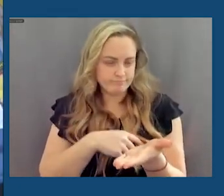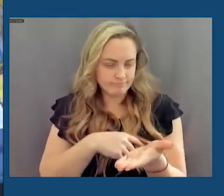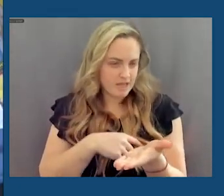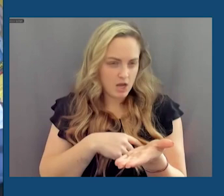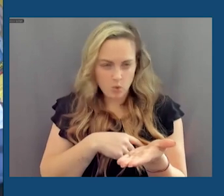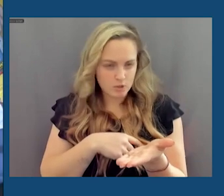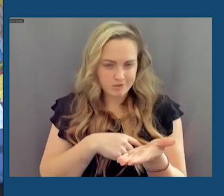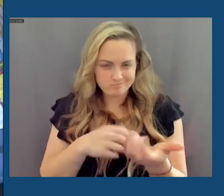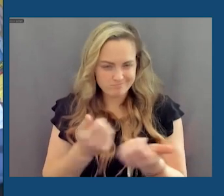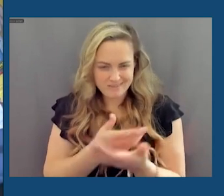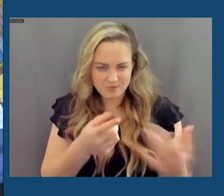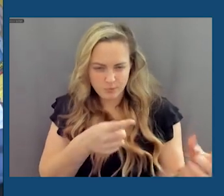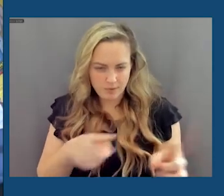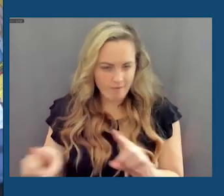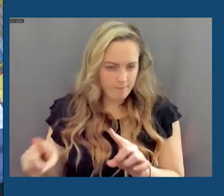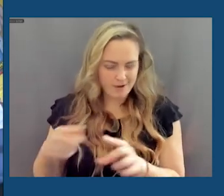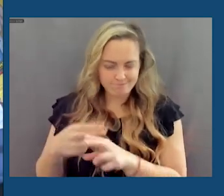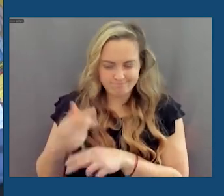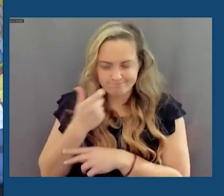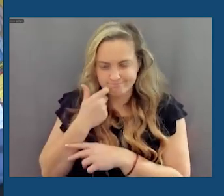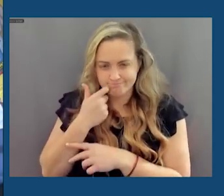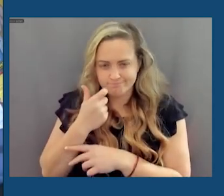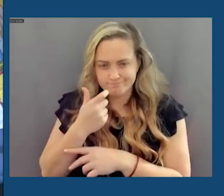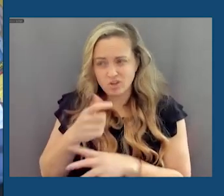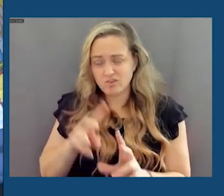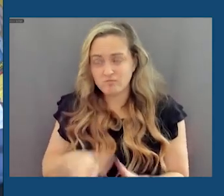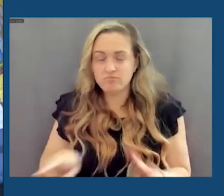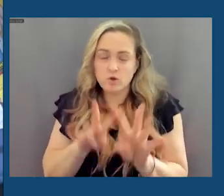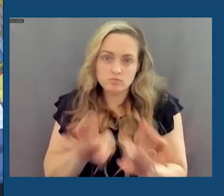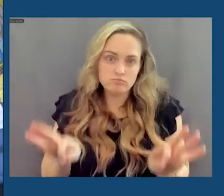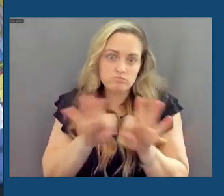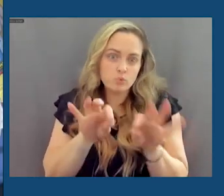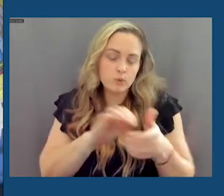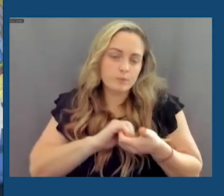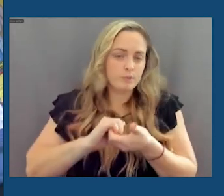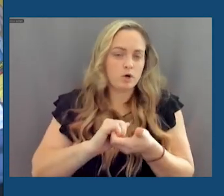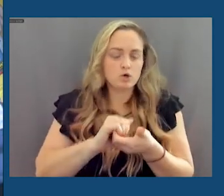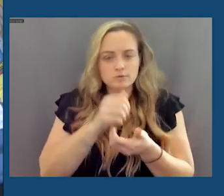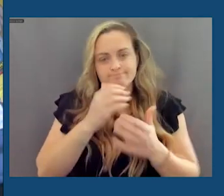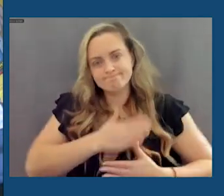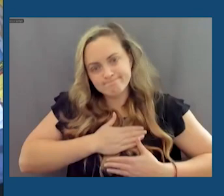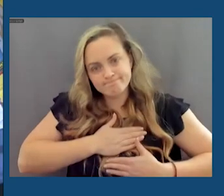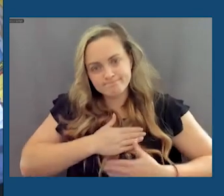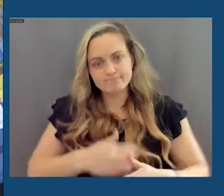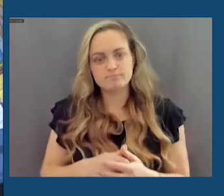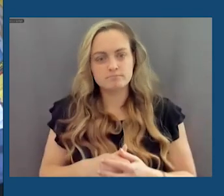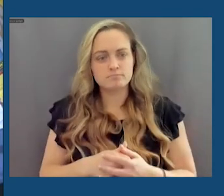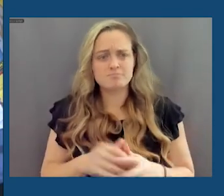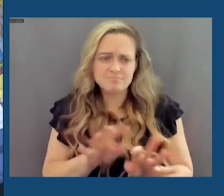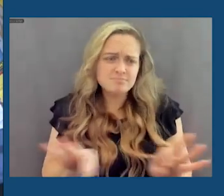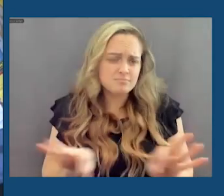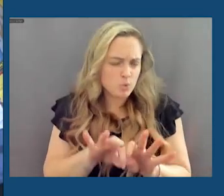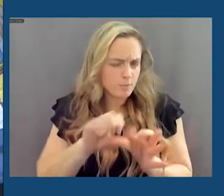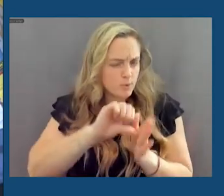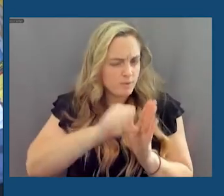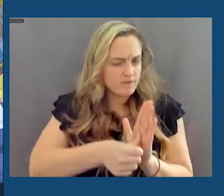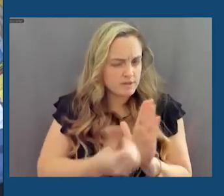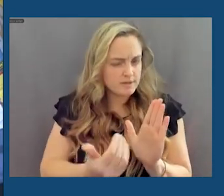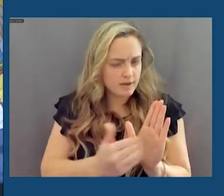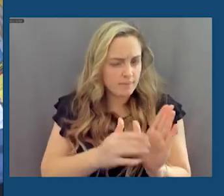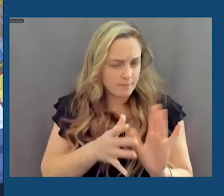ago. They're valued partners, years on end. We appreciate that. I think it's prudent for me just to reiterate my